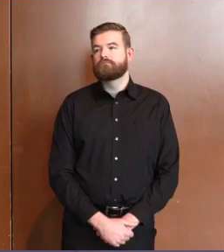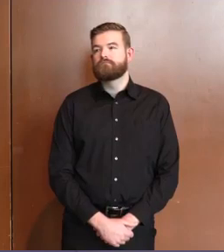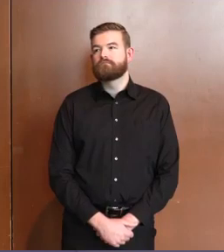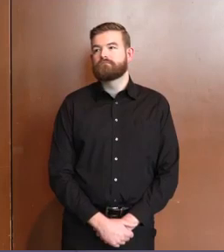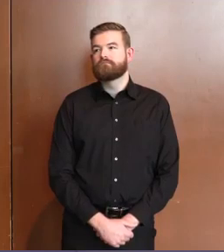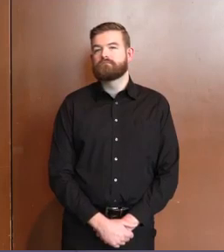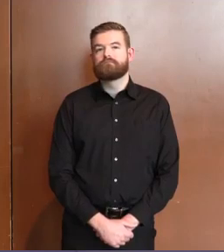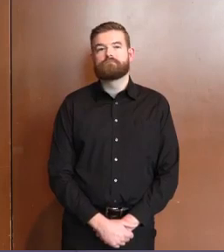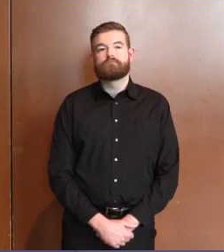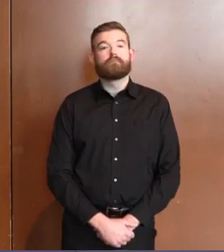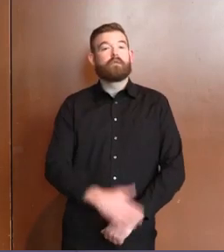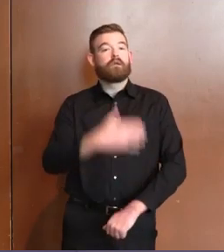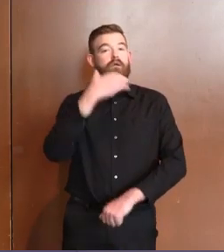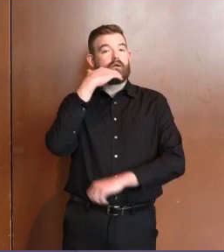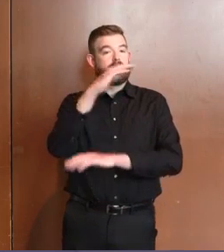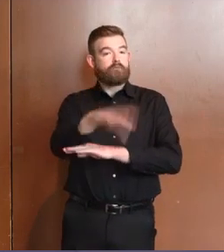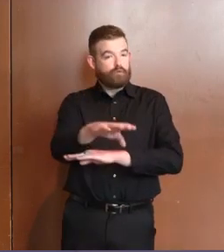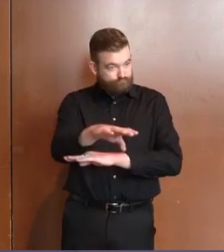Good afternoon, everybody.